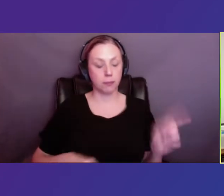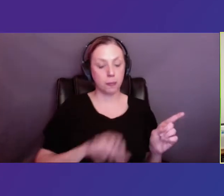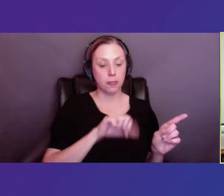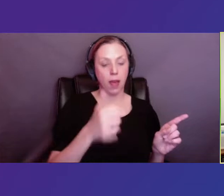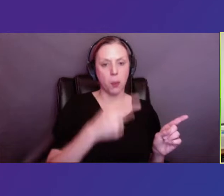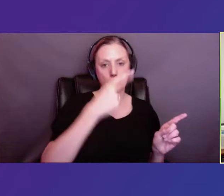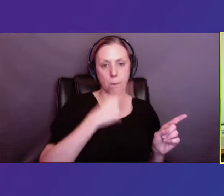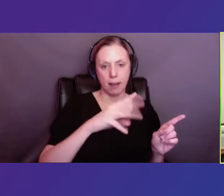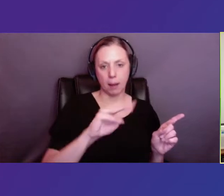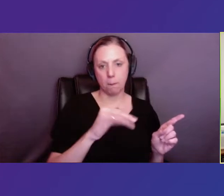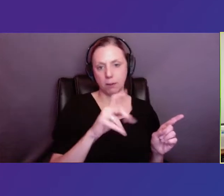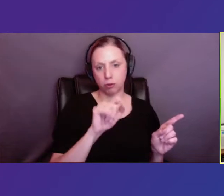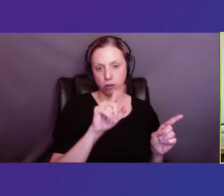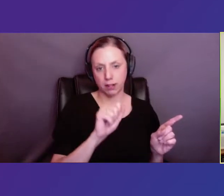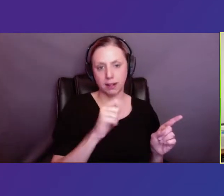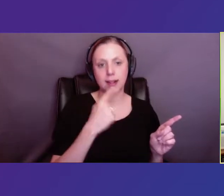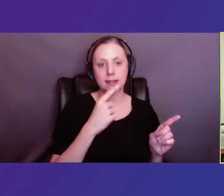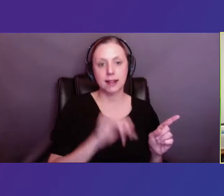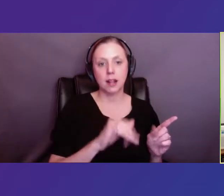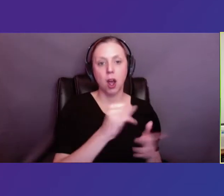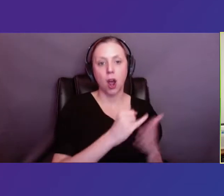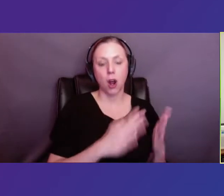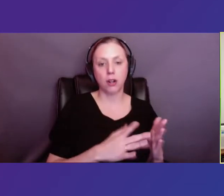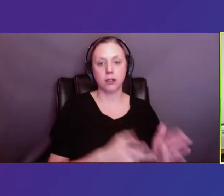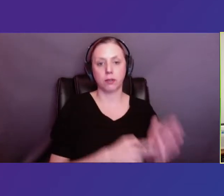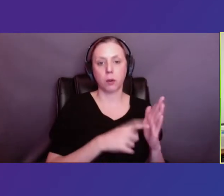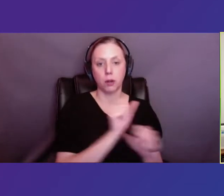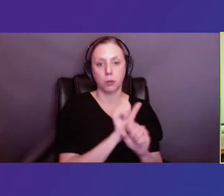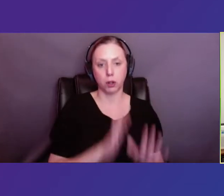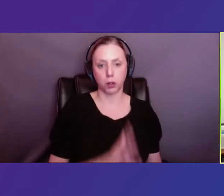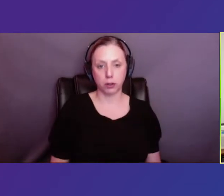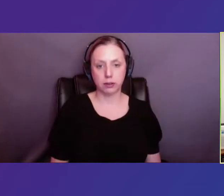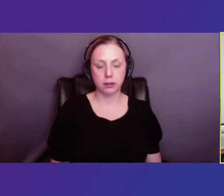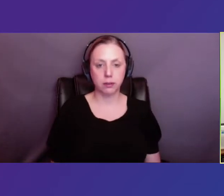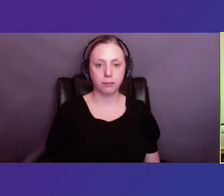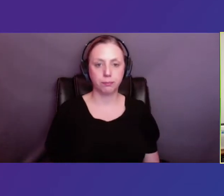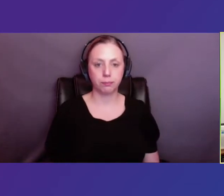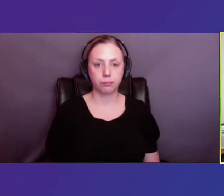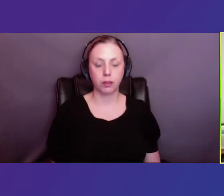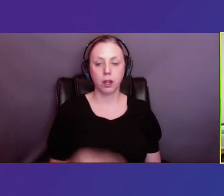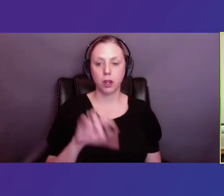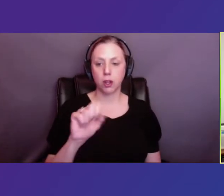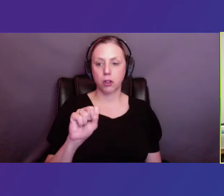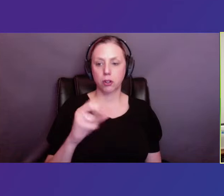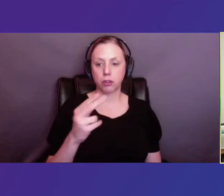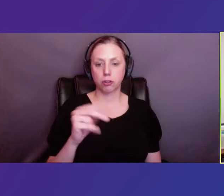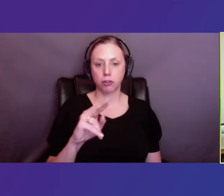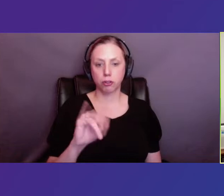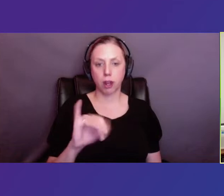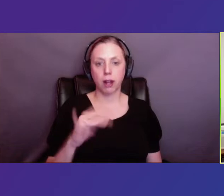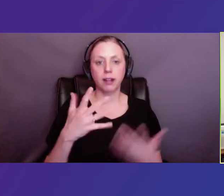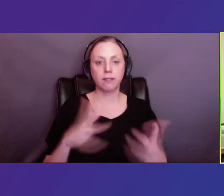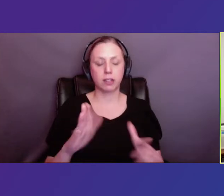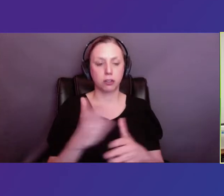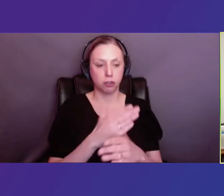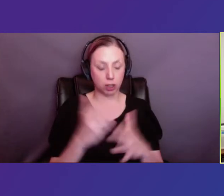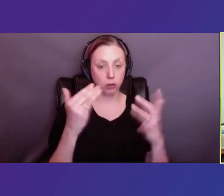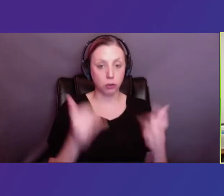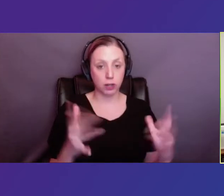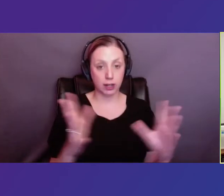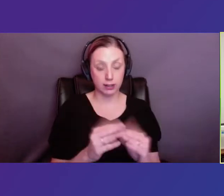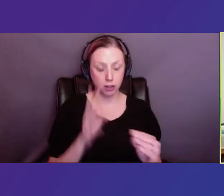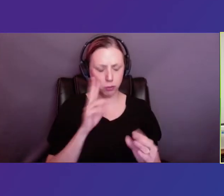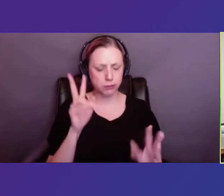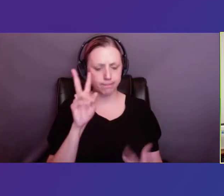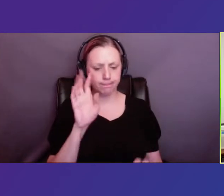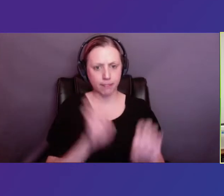reads Artists are necessary workers. As Shani shared, today's session will look at how the